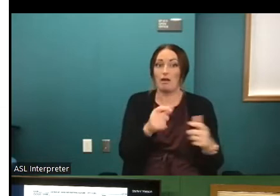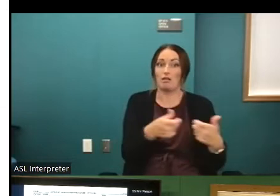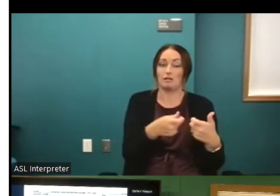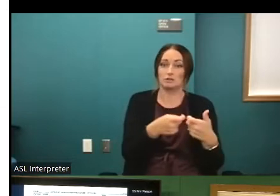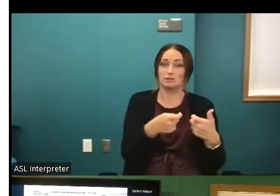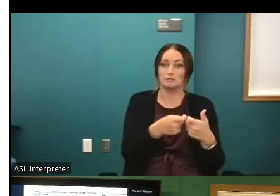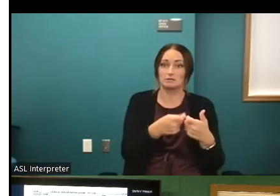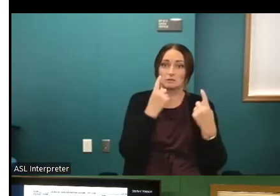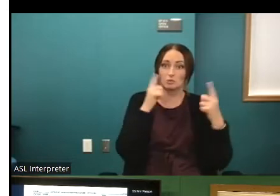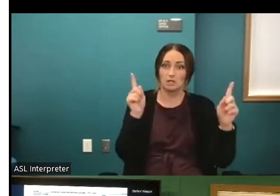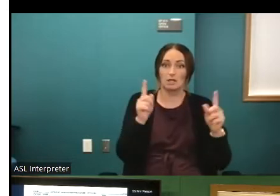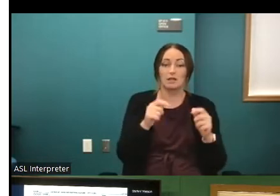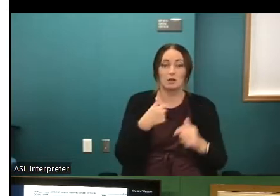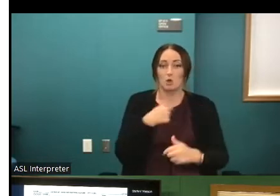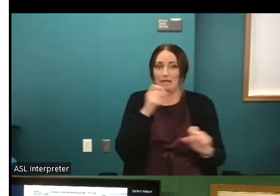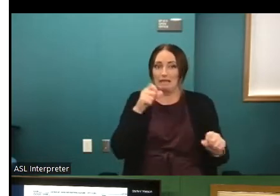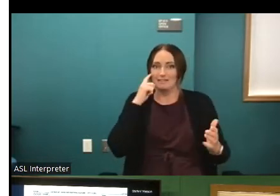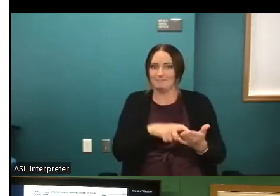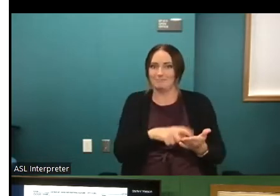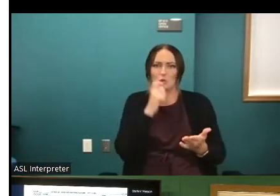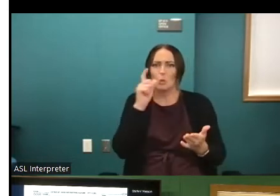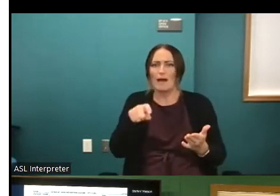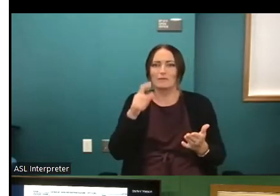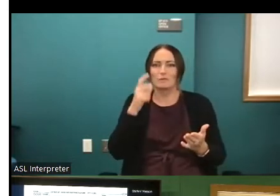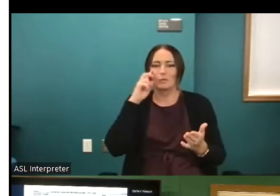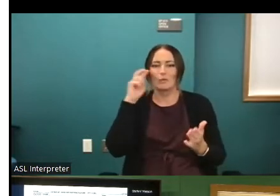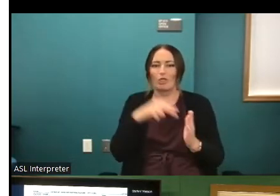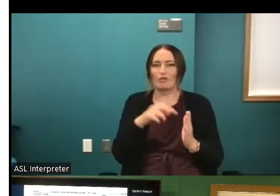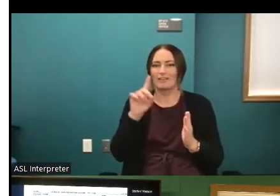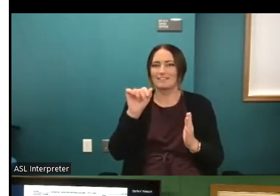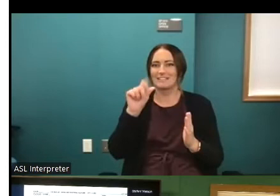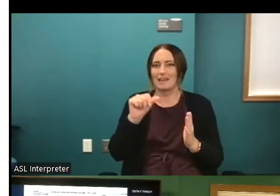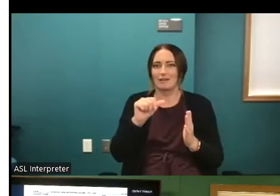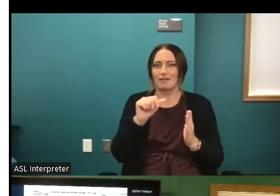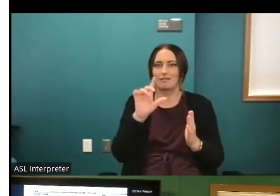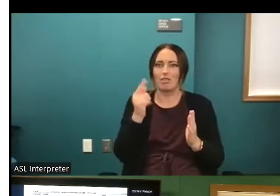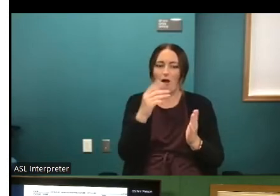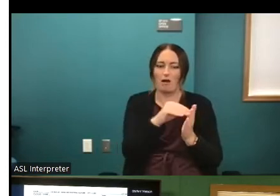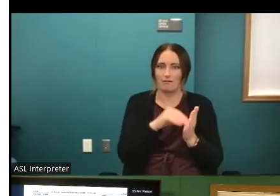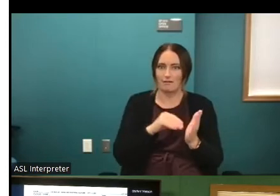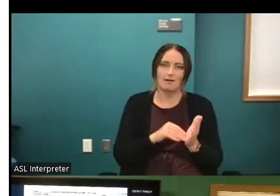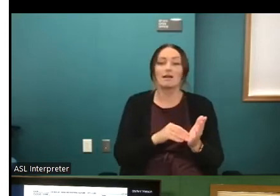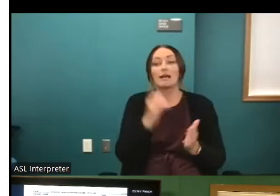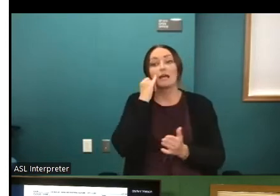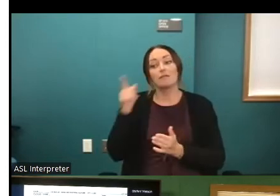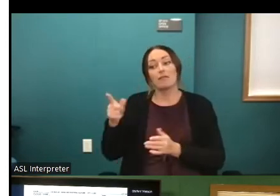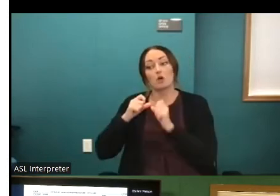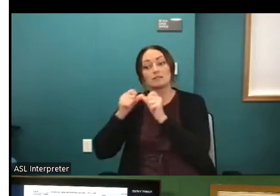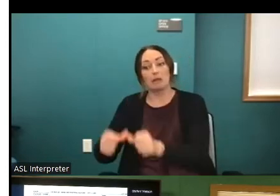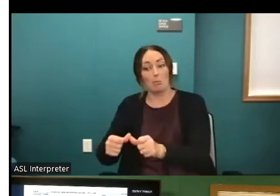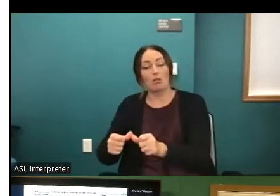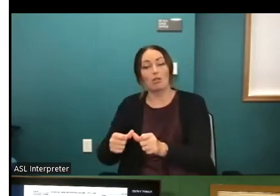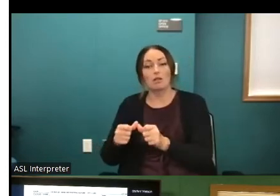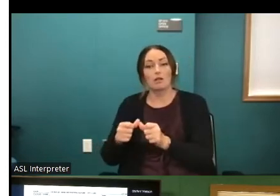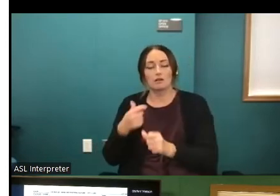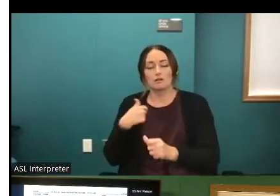whatever else is in there. We can tell. We don't even have to look at data logging. If they are stable and they are consistent and they are low, we're like, you have